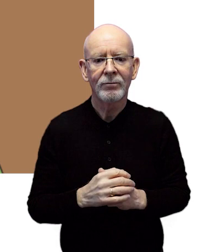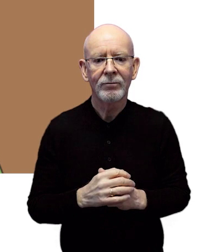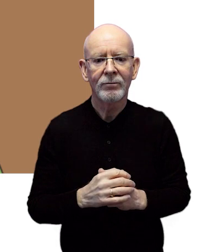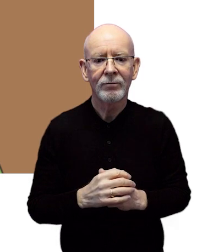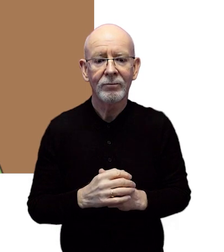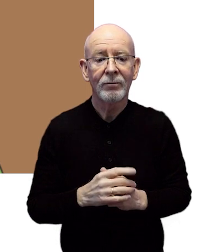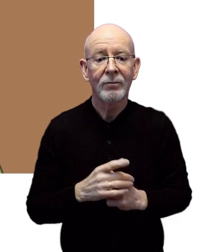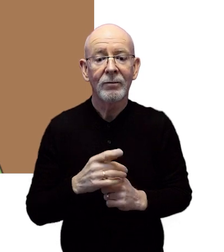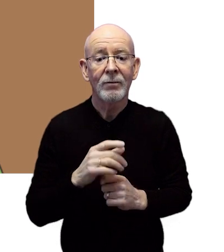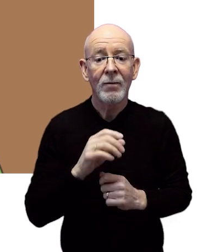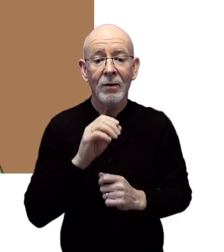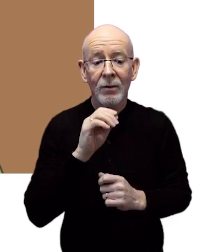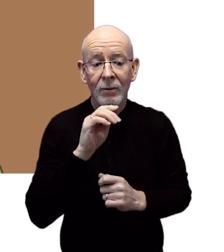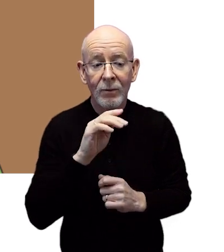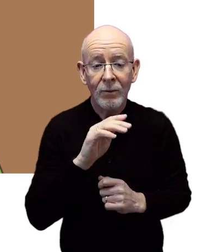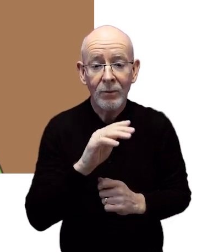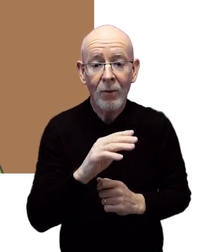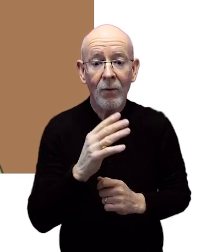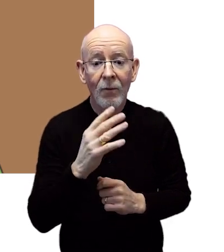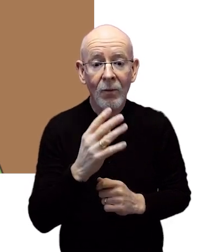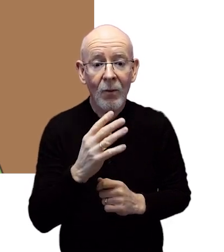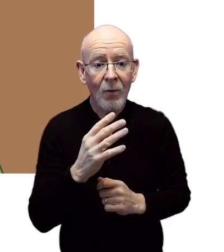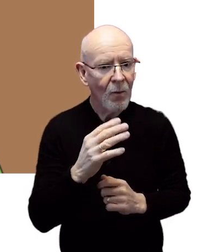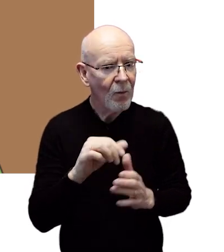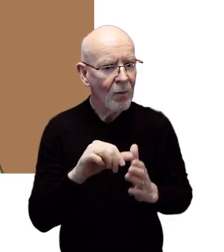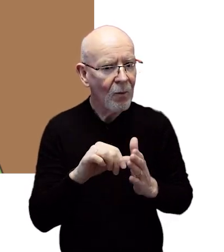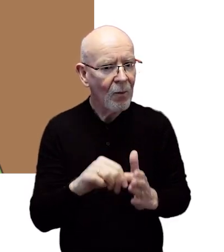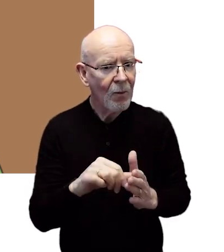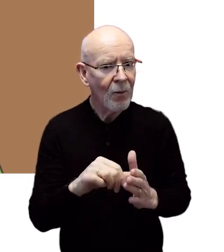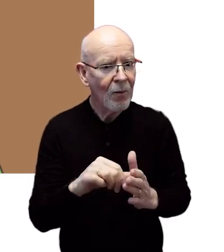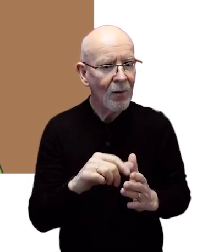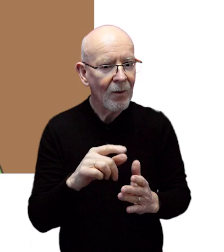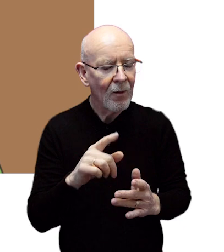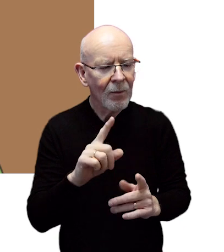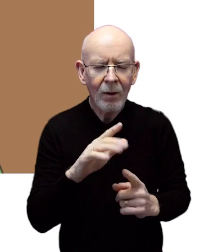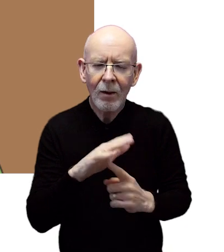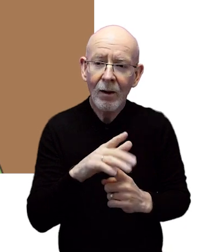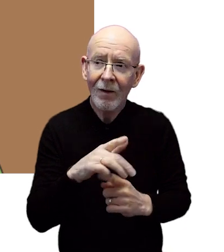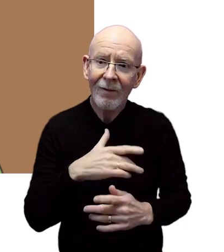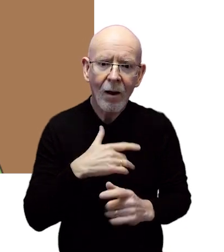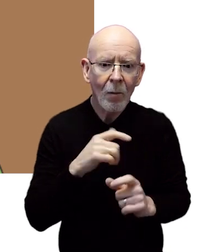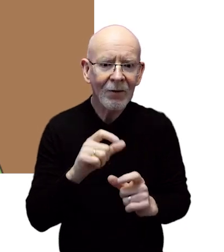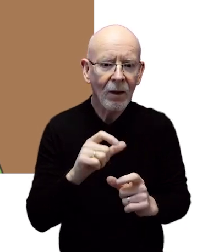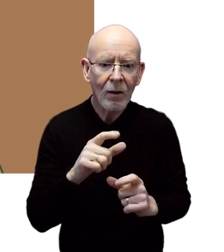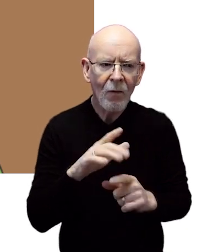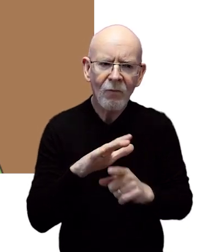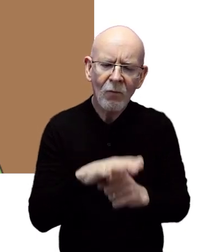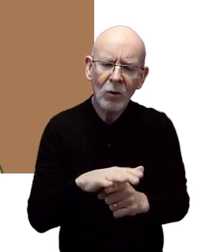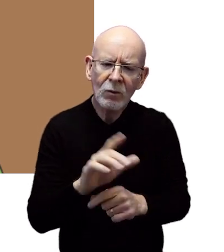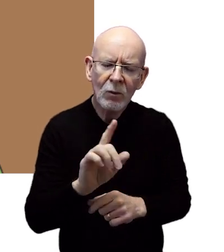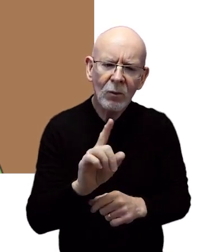If breathing out for 4 feels challenging, try lengthening your exhale as long as feels comfortable, but don't force